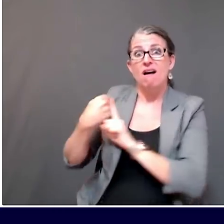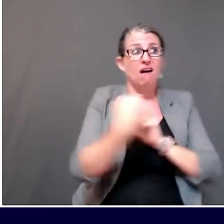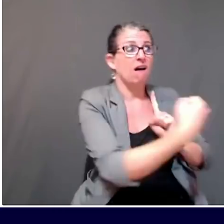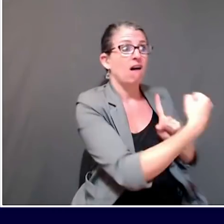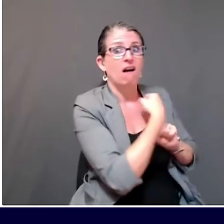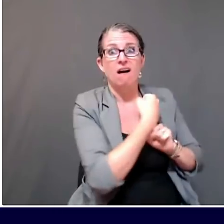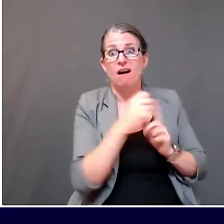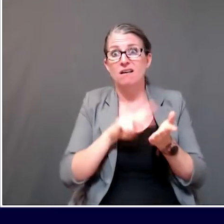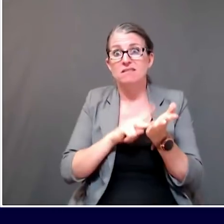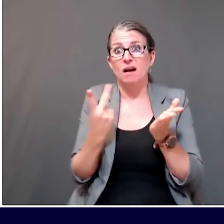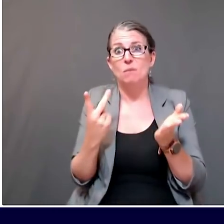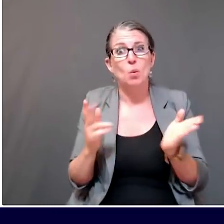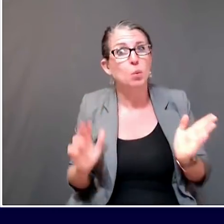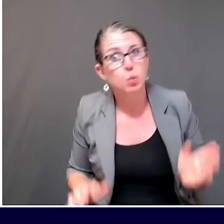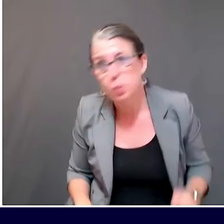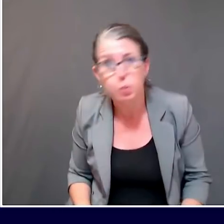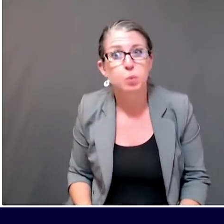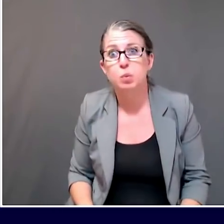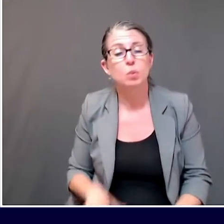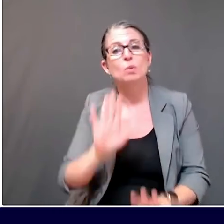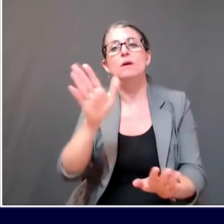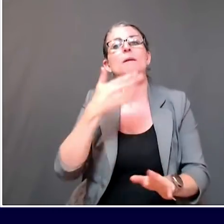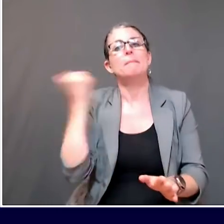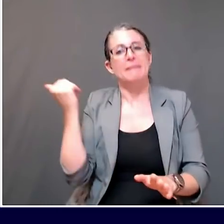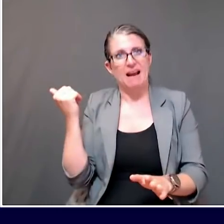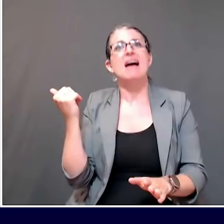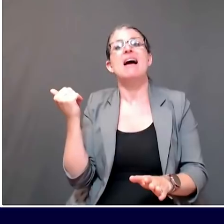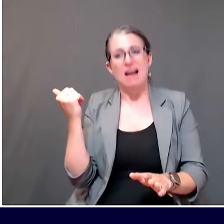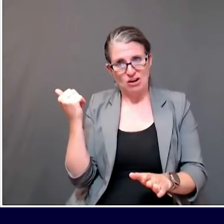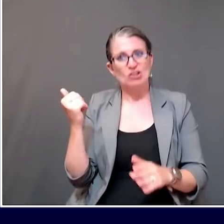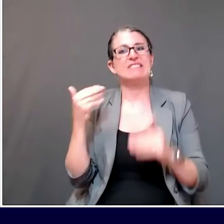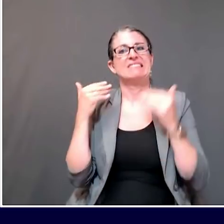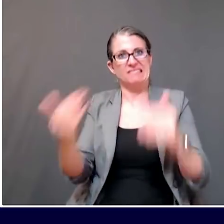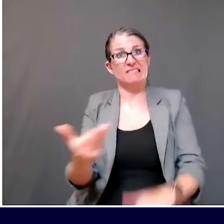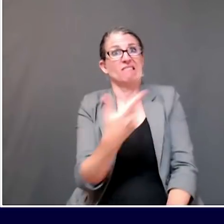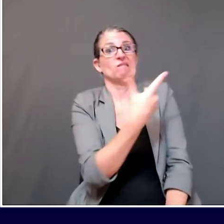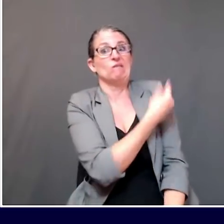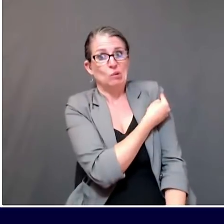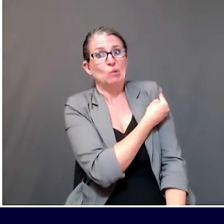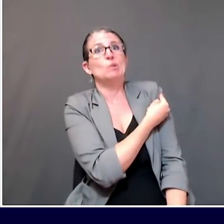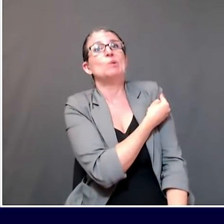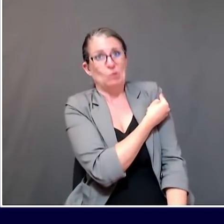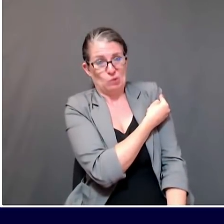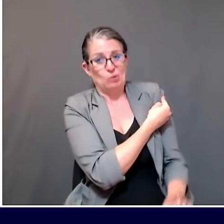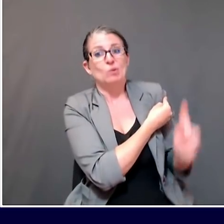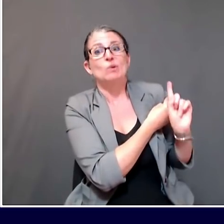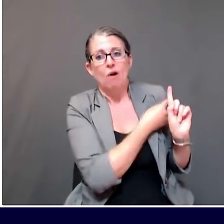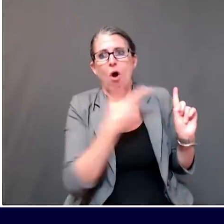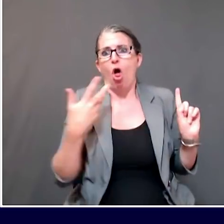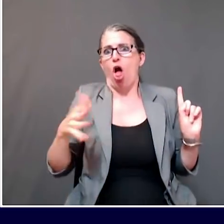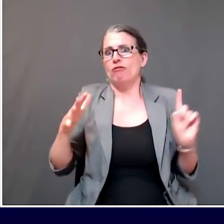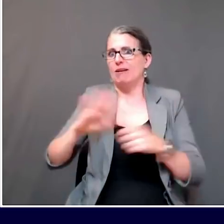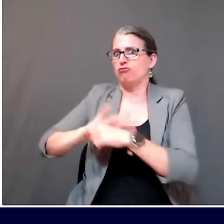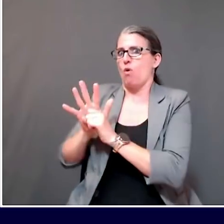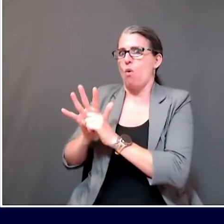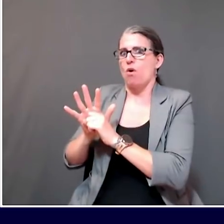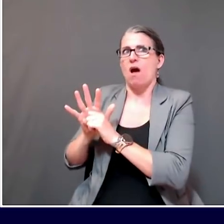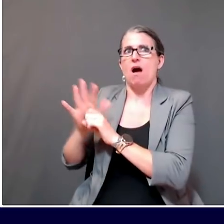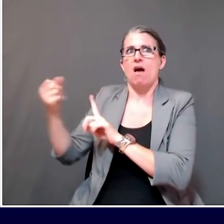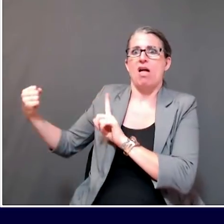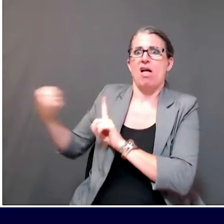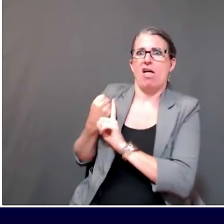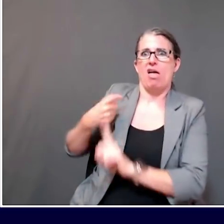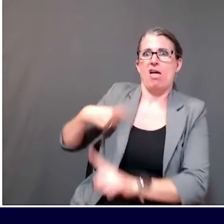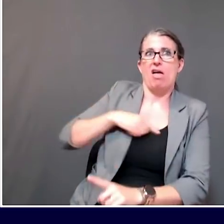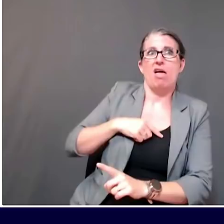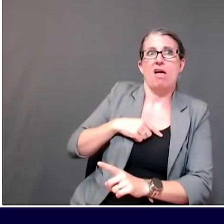that COVID-19 can place a strain on the healthcare system, the more folks that we can get vaccinated for influenza means the